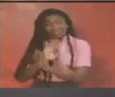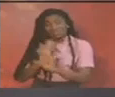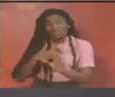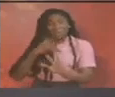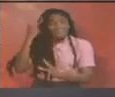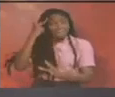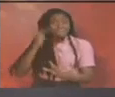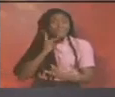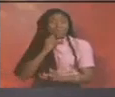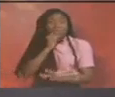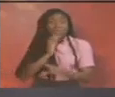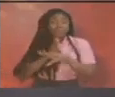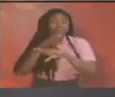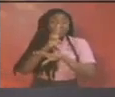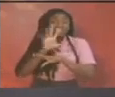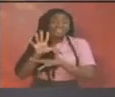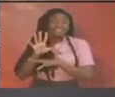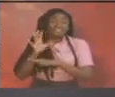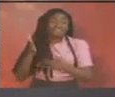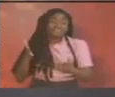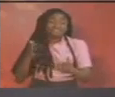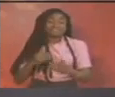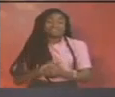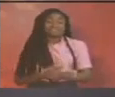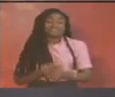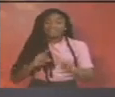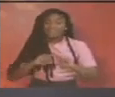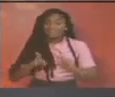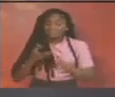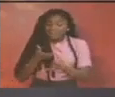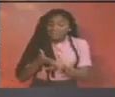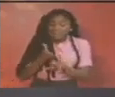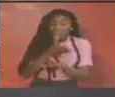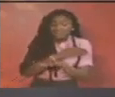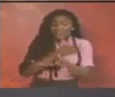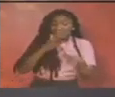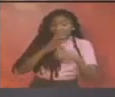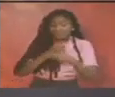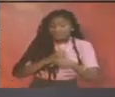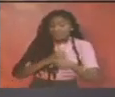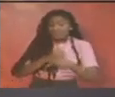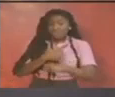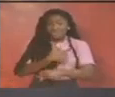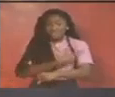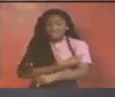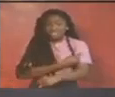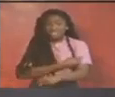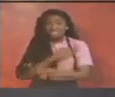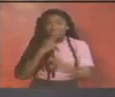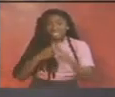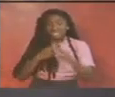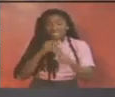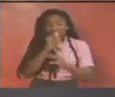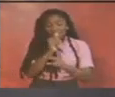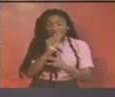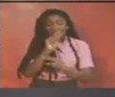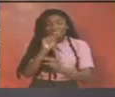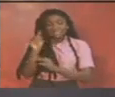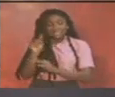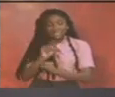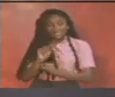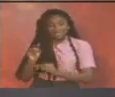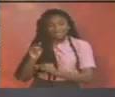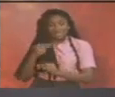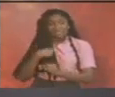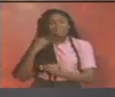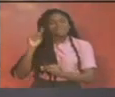to receiving this vaccine, the Oxford AstraZeneca COVID-19 vaccine, a screening form was completed.